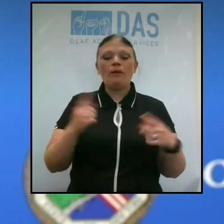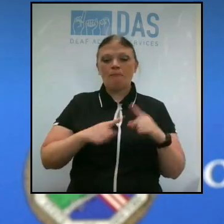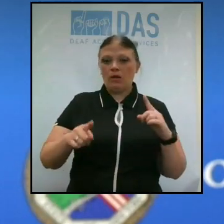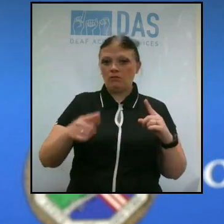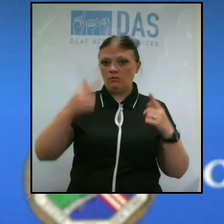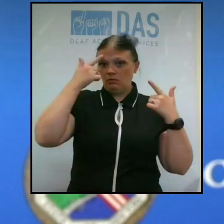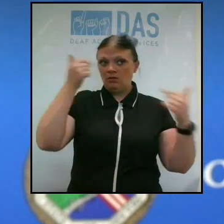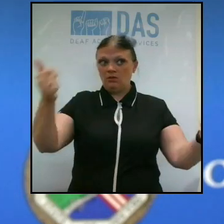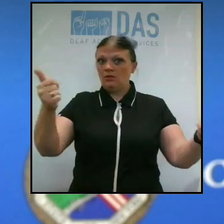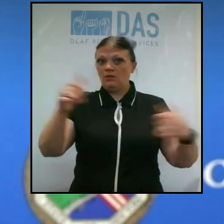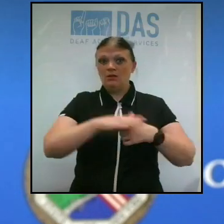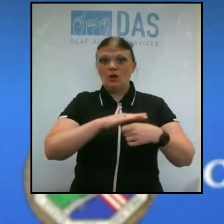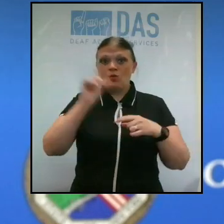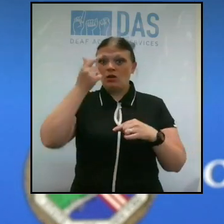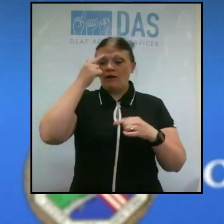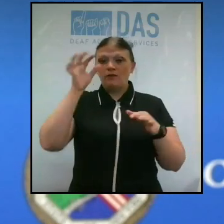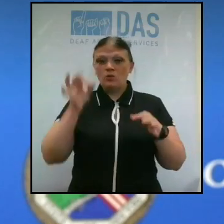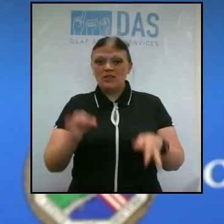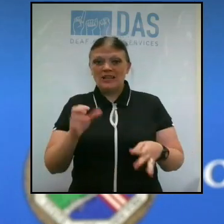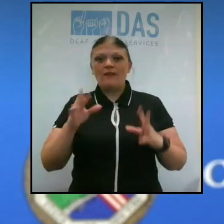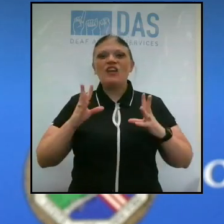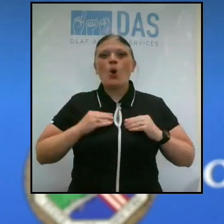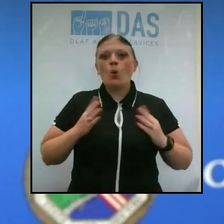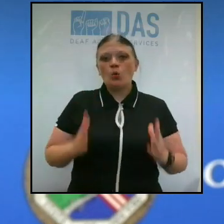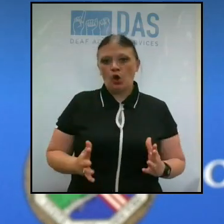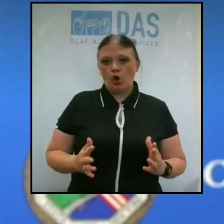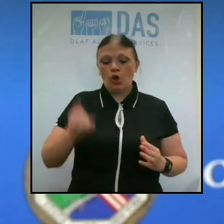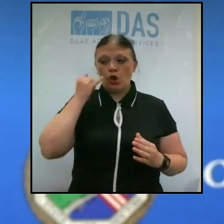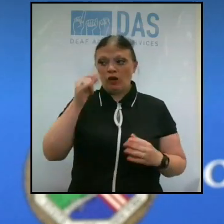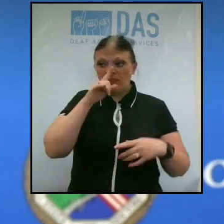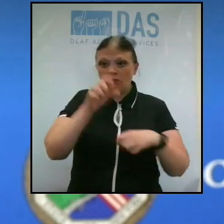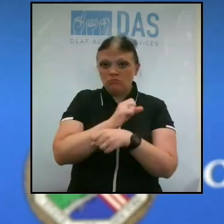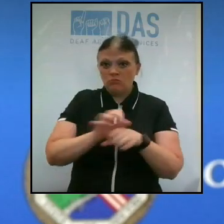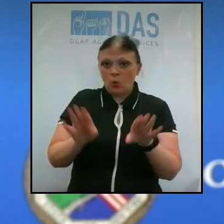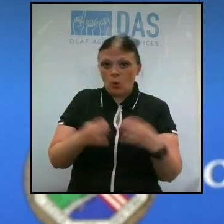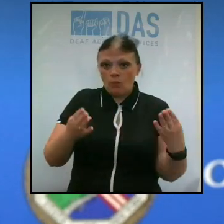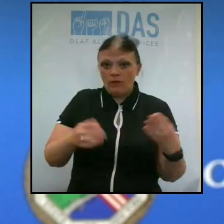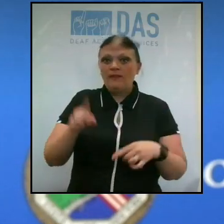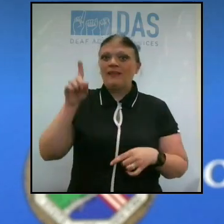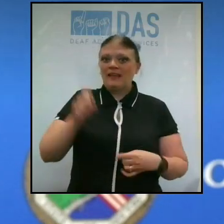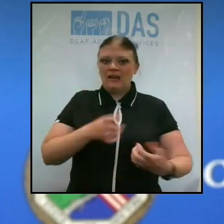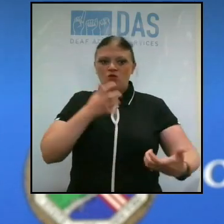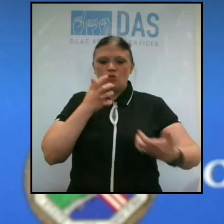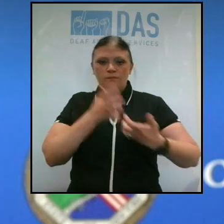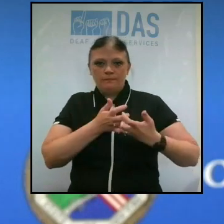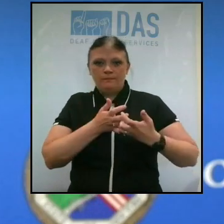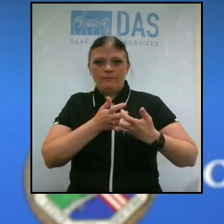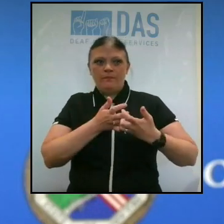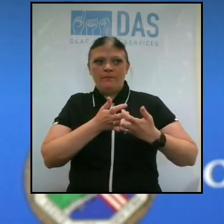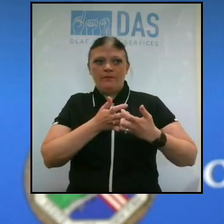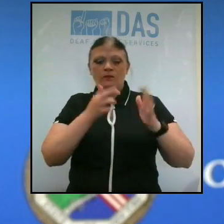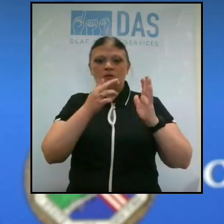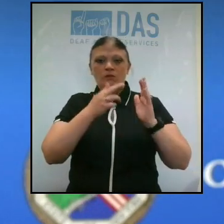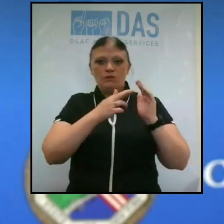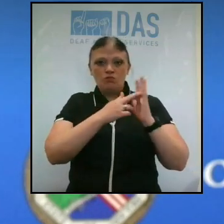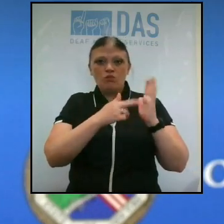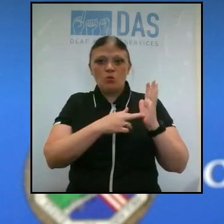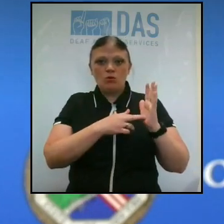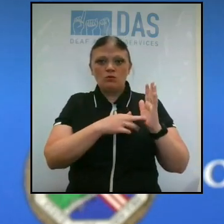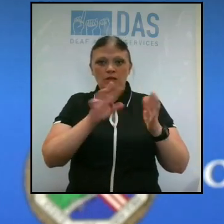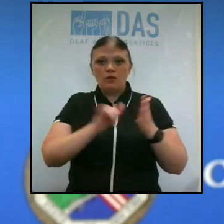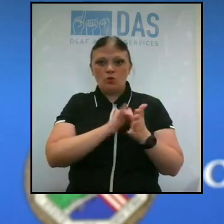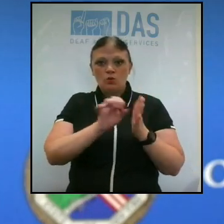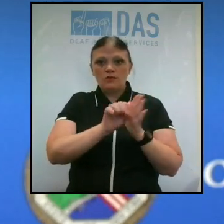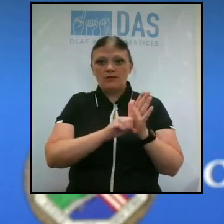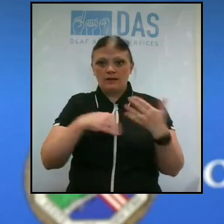the local government to decide, or the owner. But if they do open it, they have to meet the guidelines that New York State has in place.